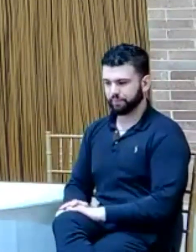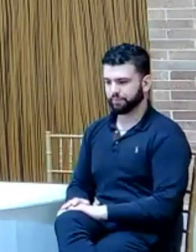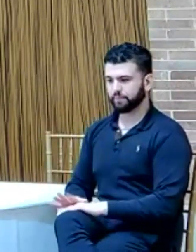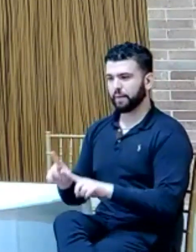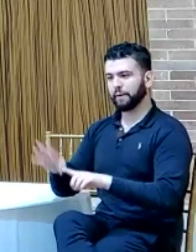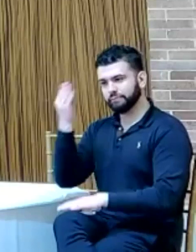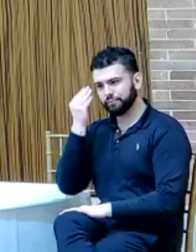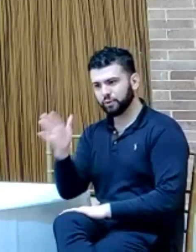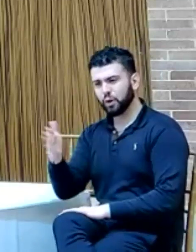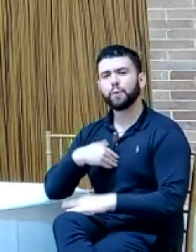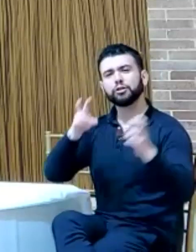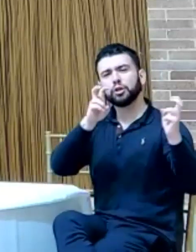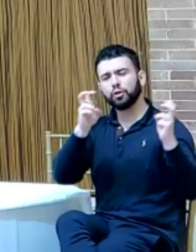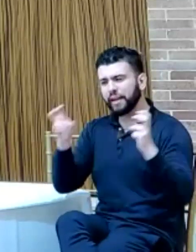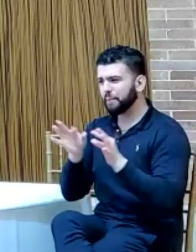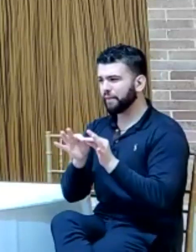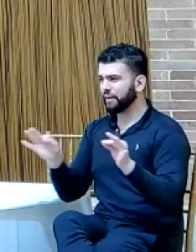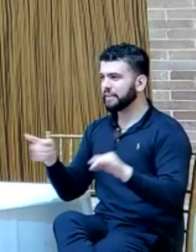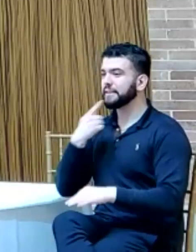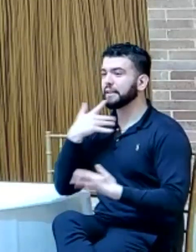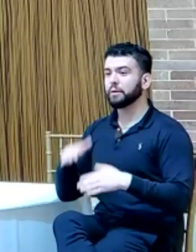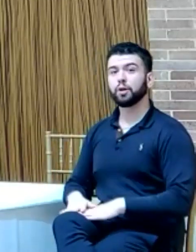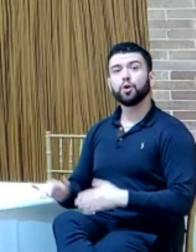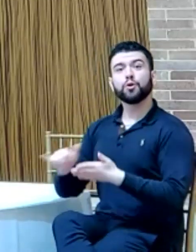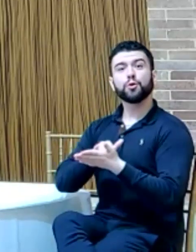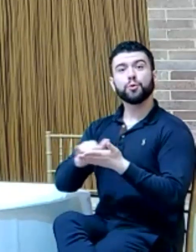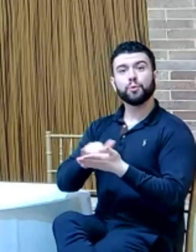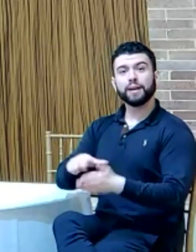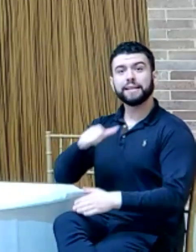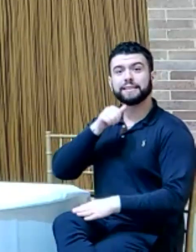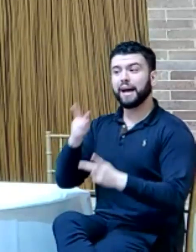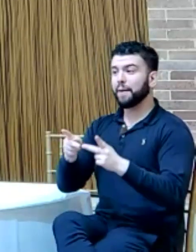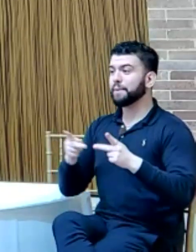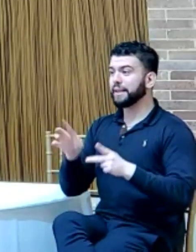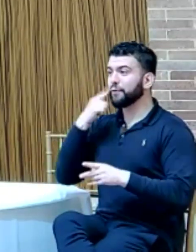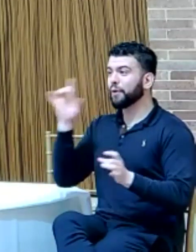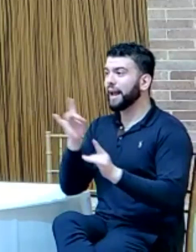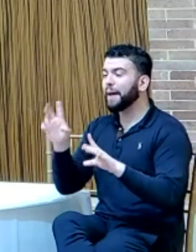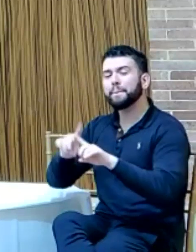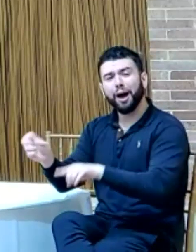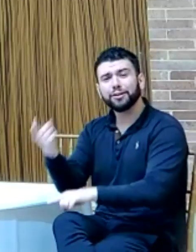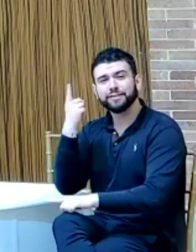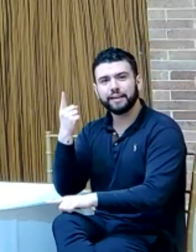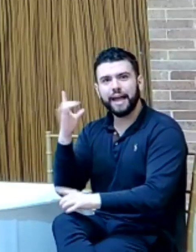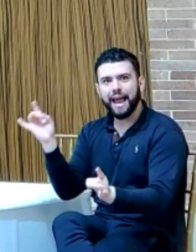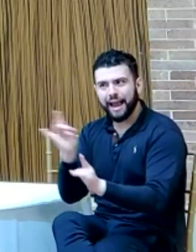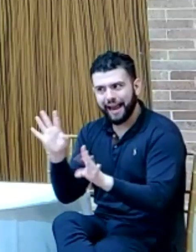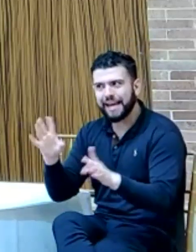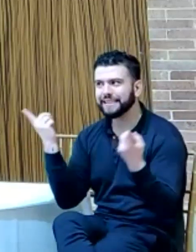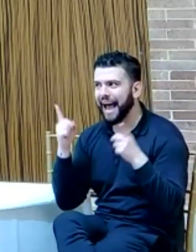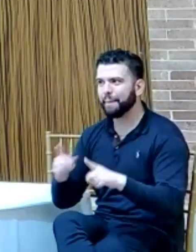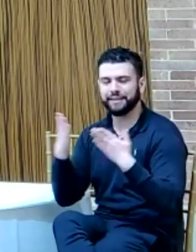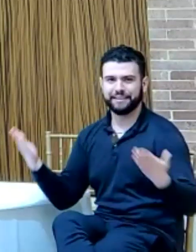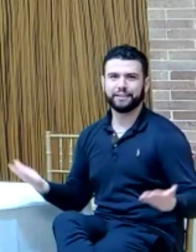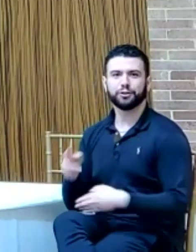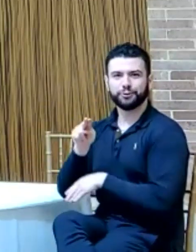theme and your phrase that says New York is not a place for hate hate is happening and hate is happening along religious lines which